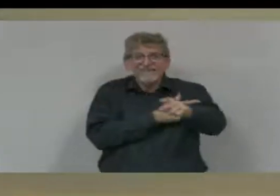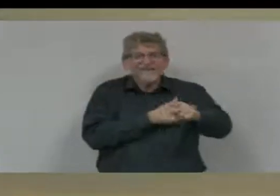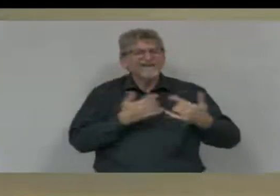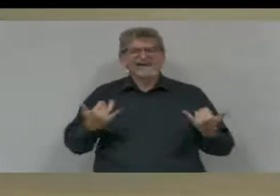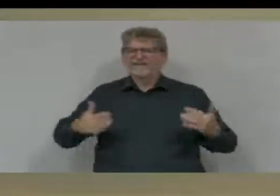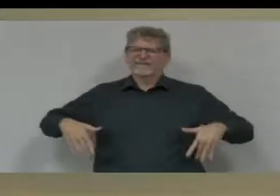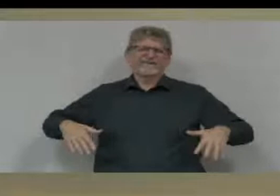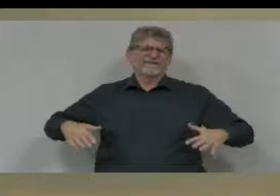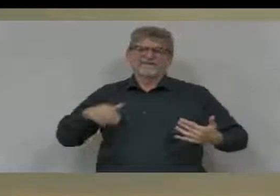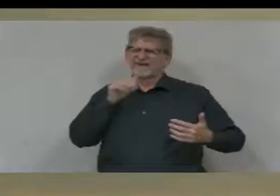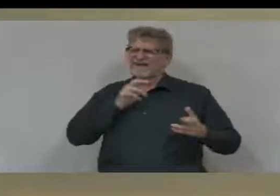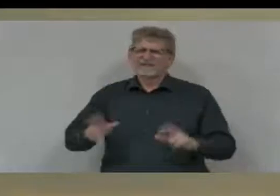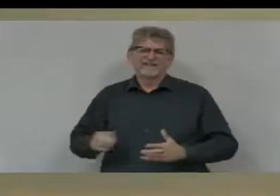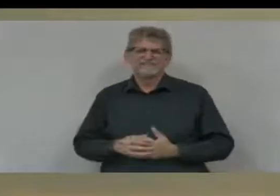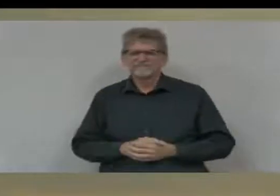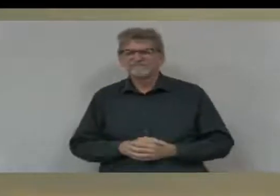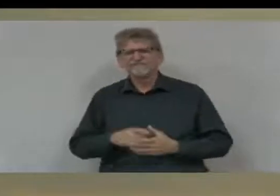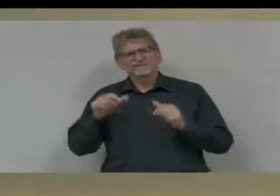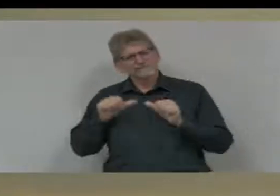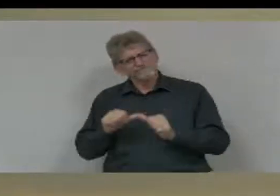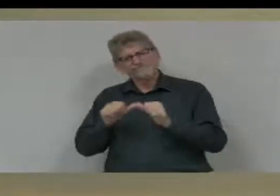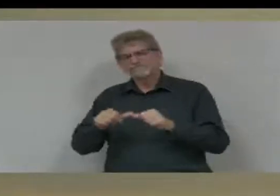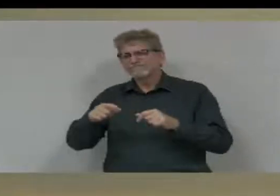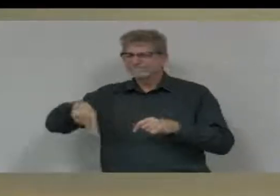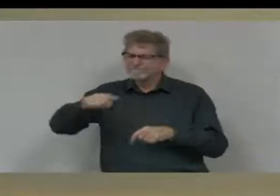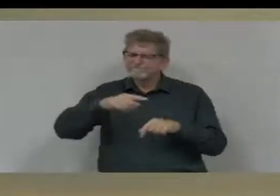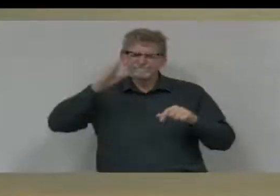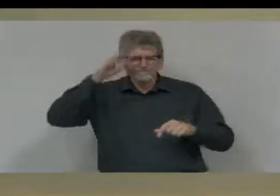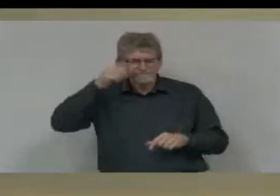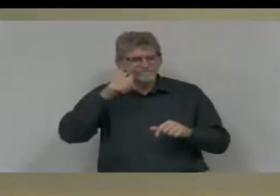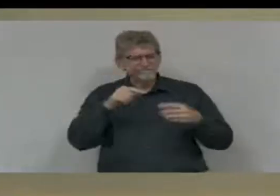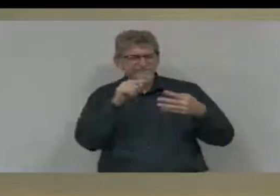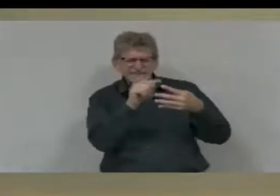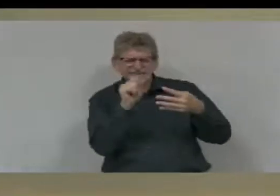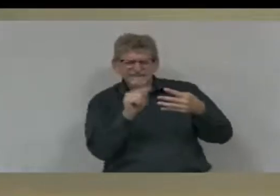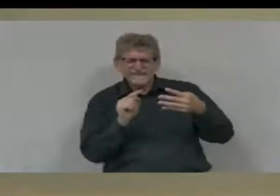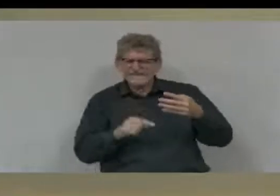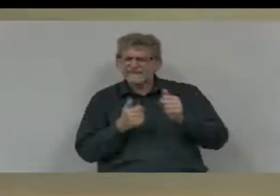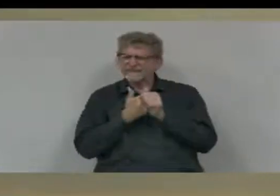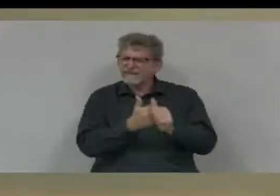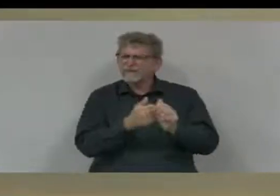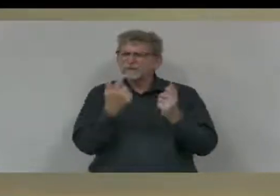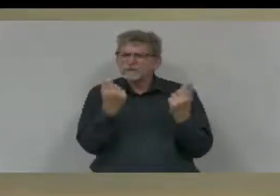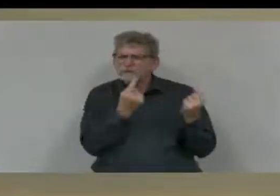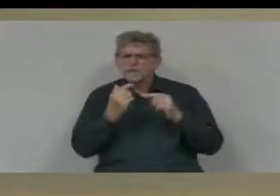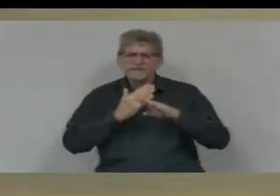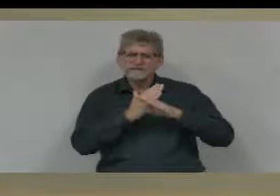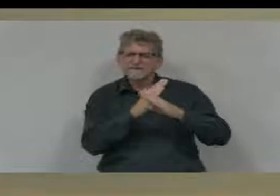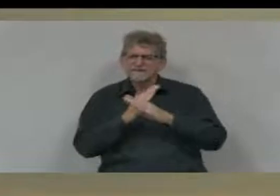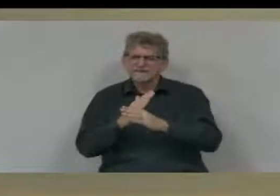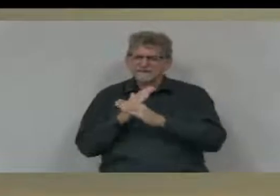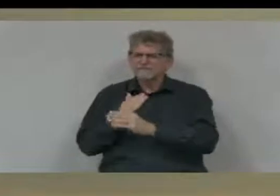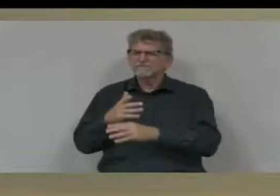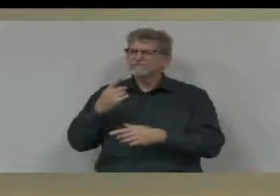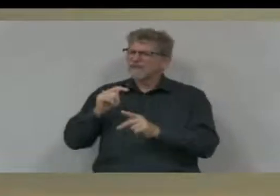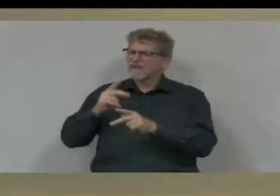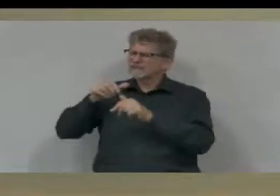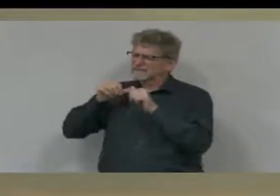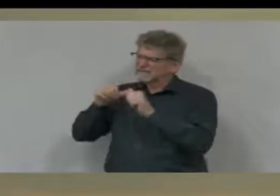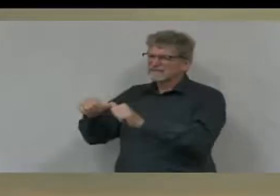other public health measures that have helped keep things under control.